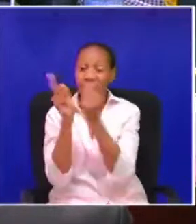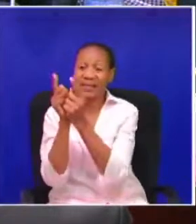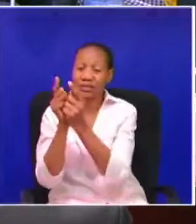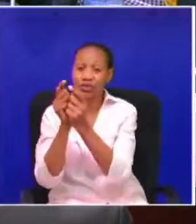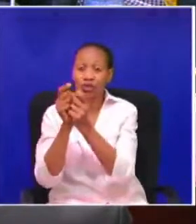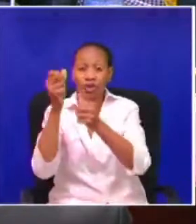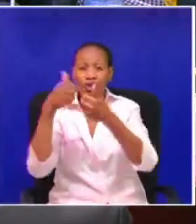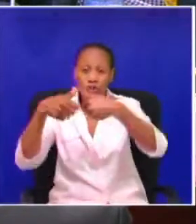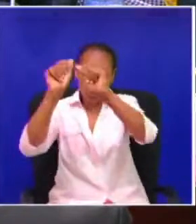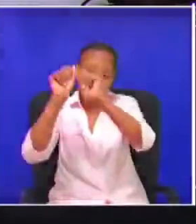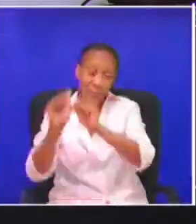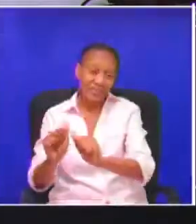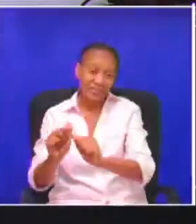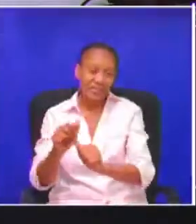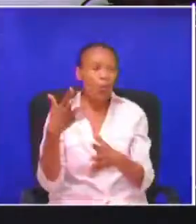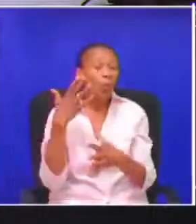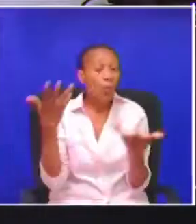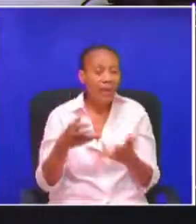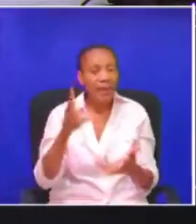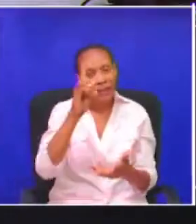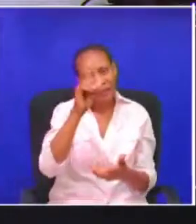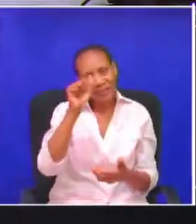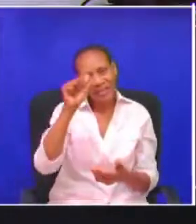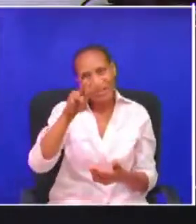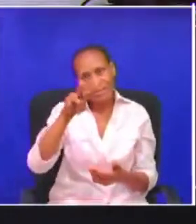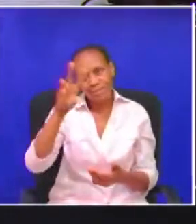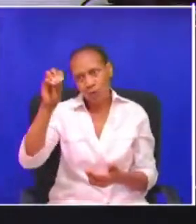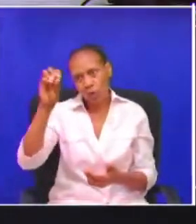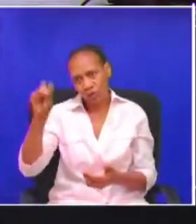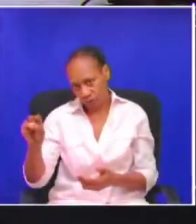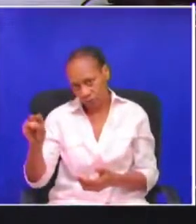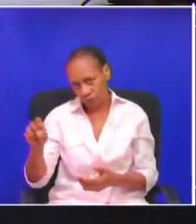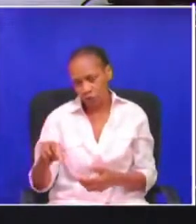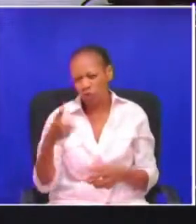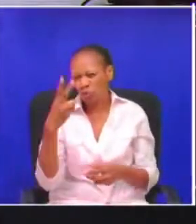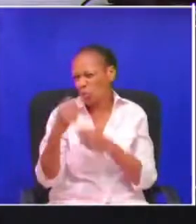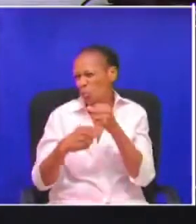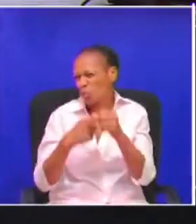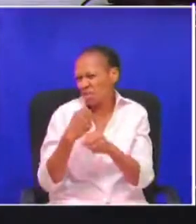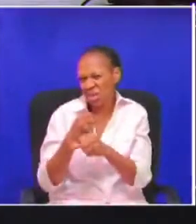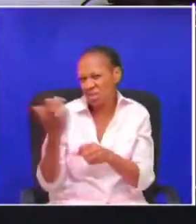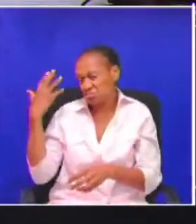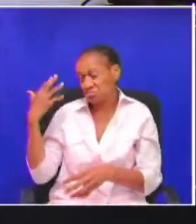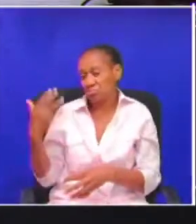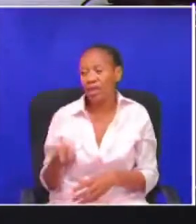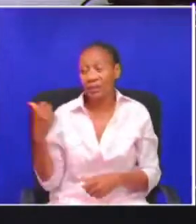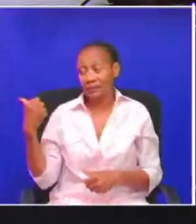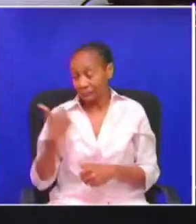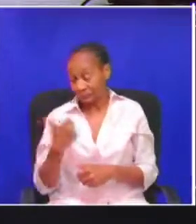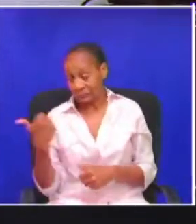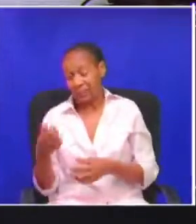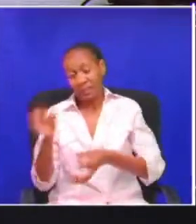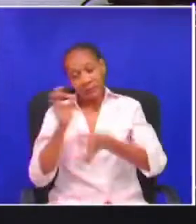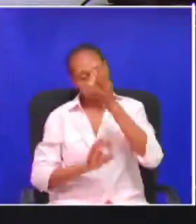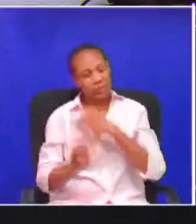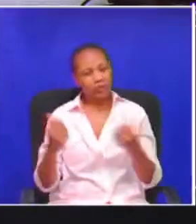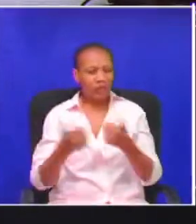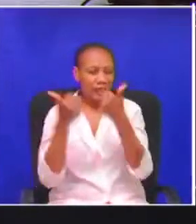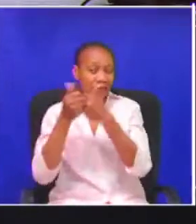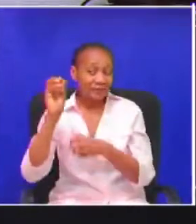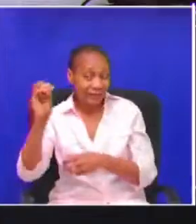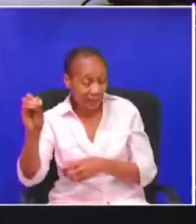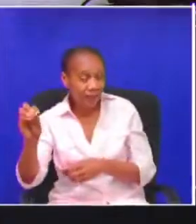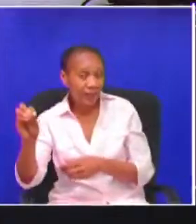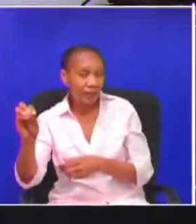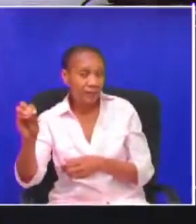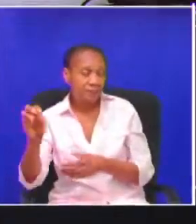a year or two ago. And he told me about the challenges that they are having.